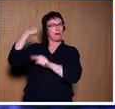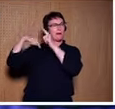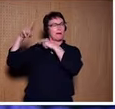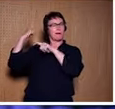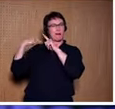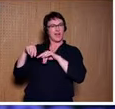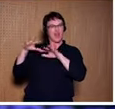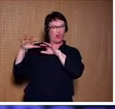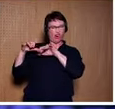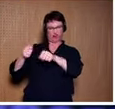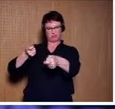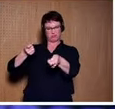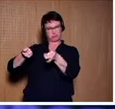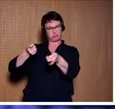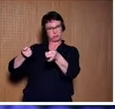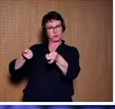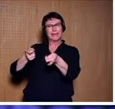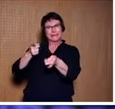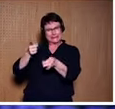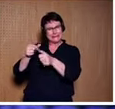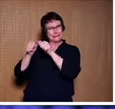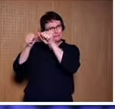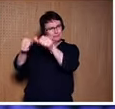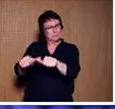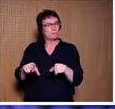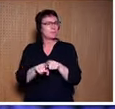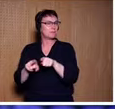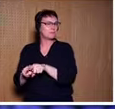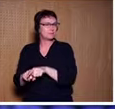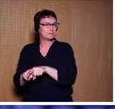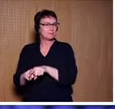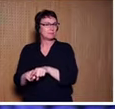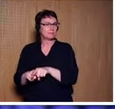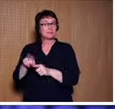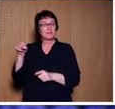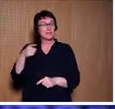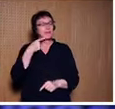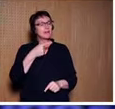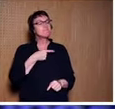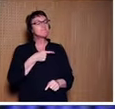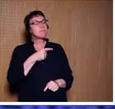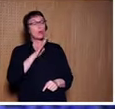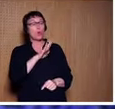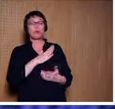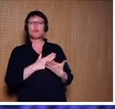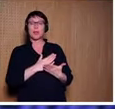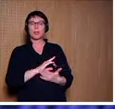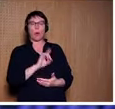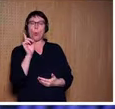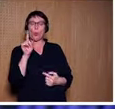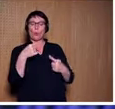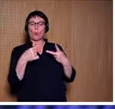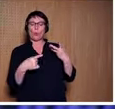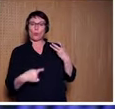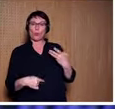denials of rights as a means of control. And so we are in a situation today where the rule